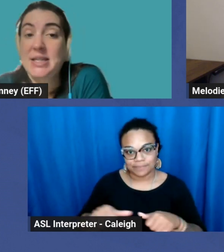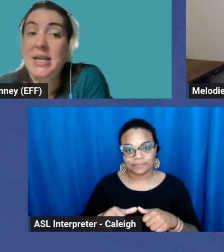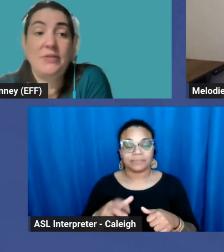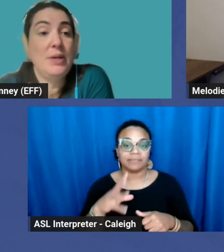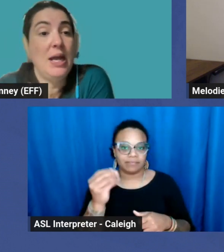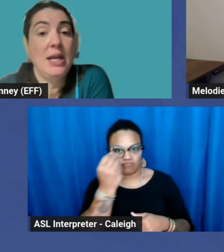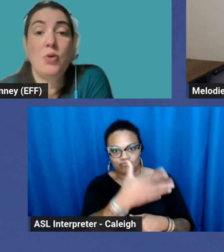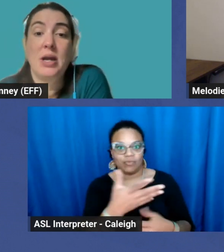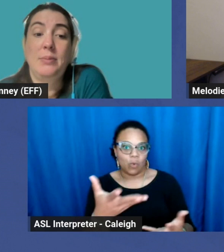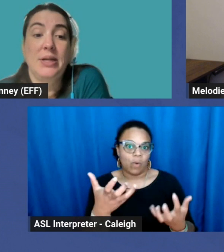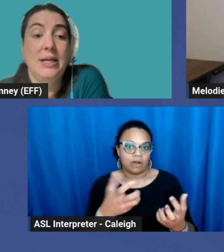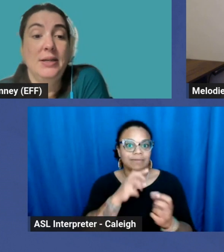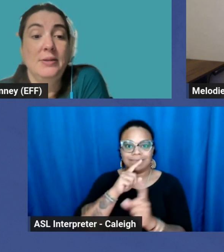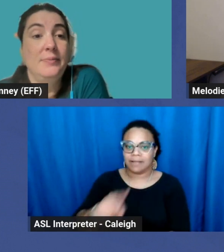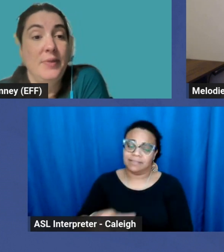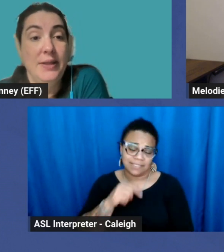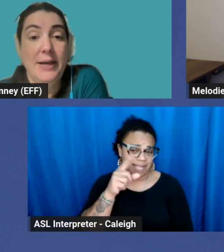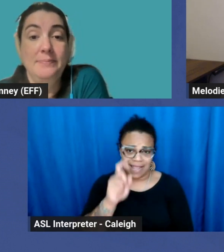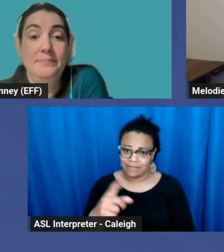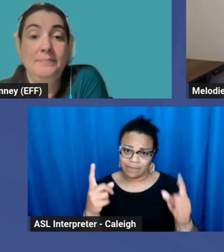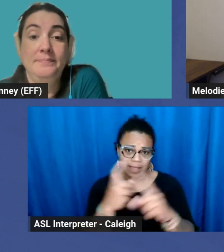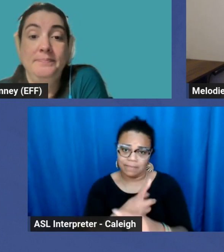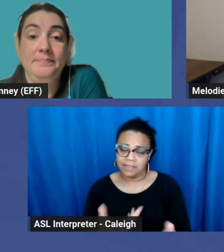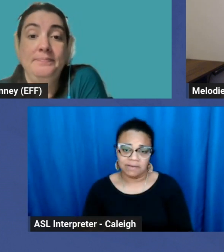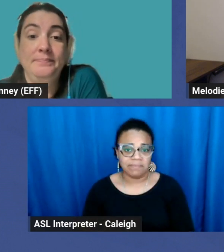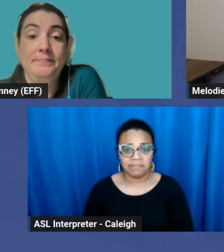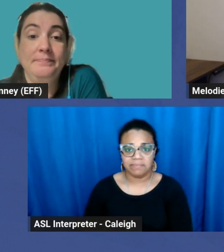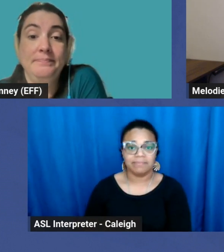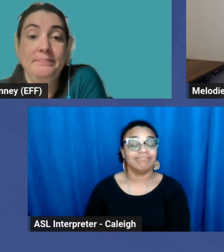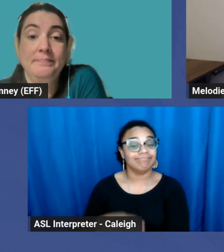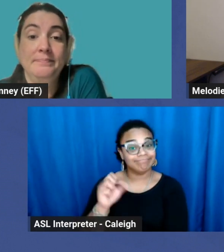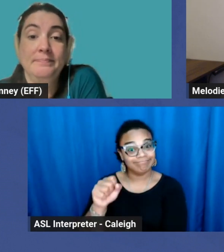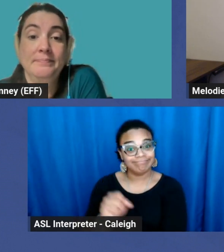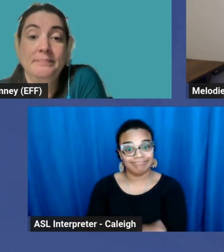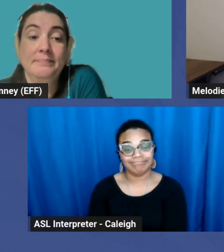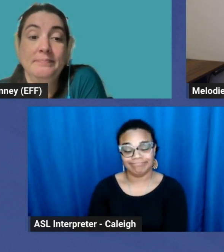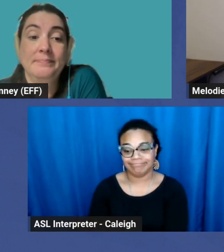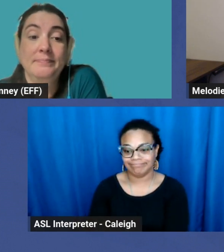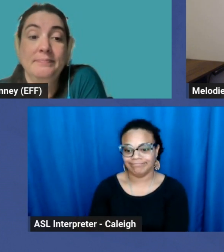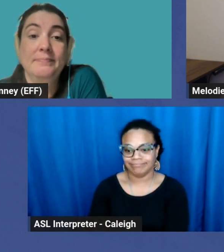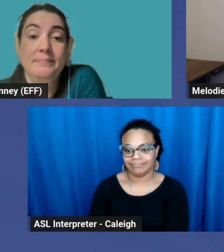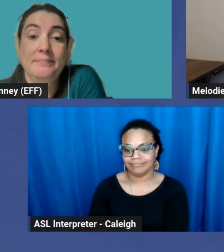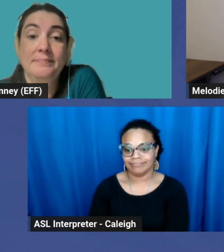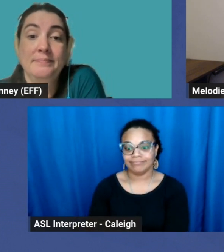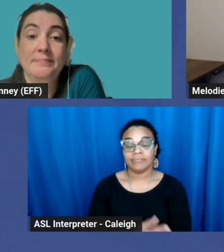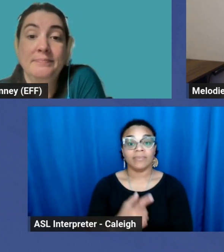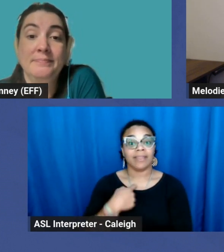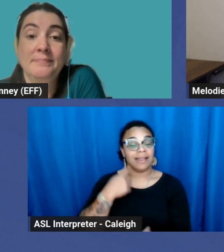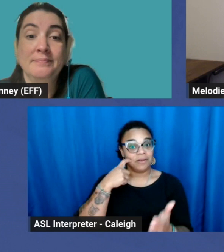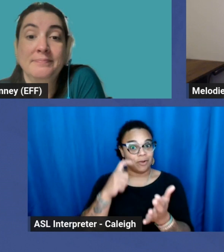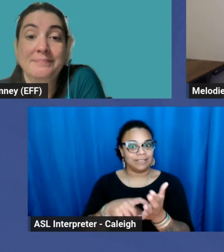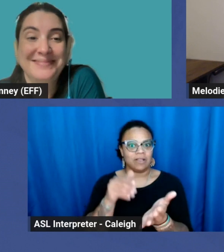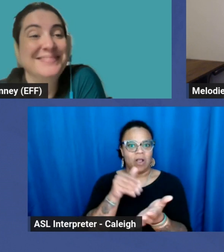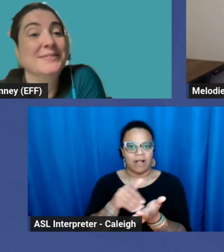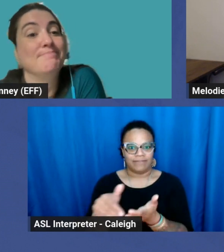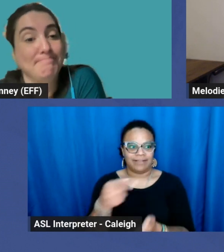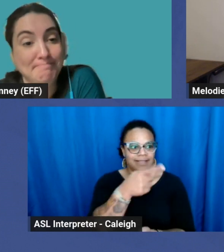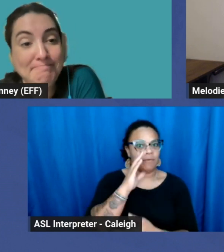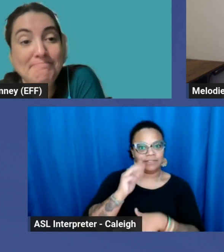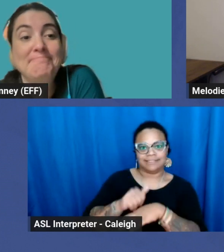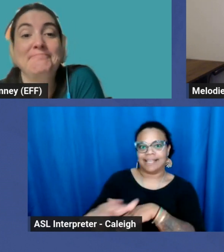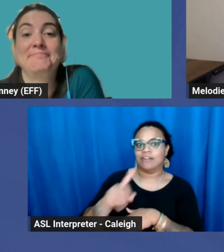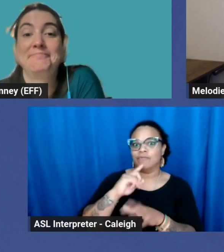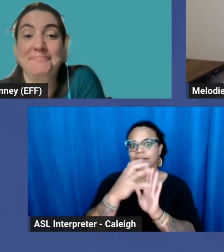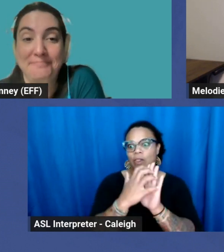It doesn't have to be any more complicated than that. Yep. And I found they will often send you a very long response. I get